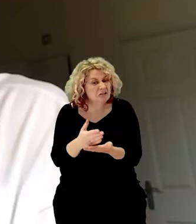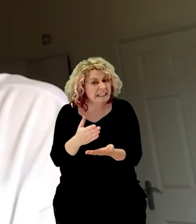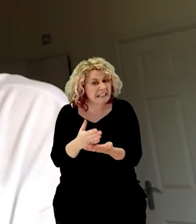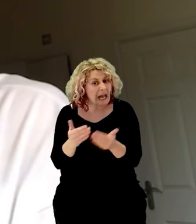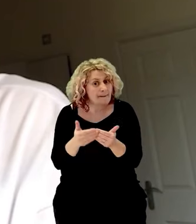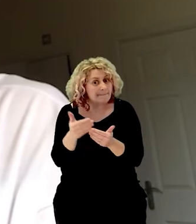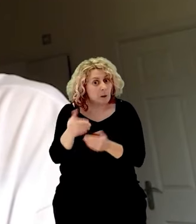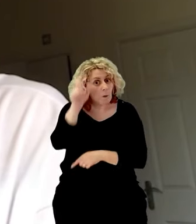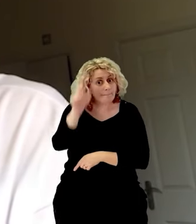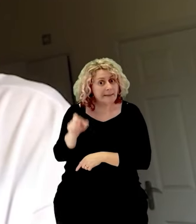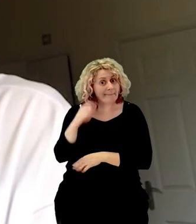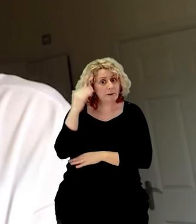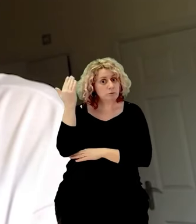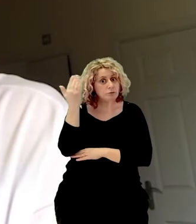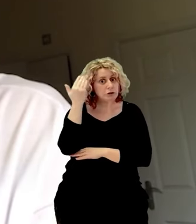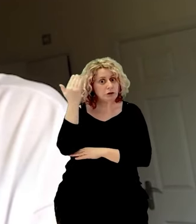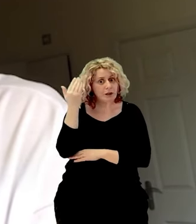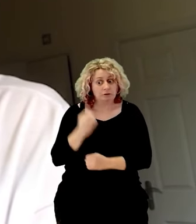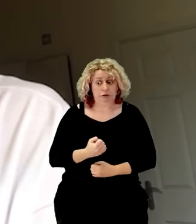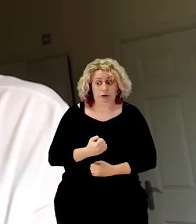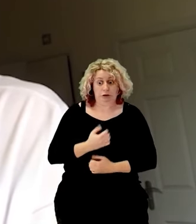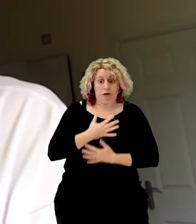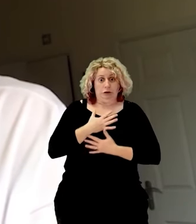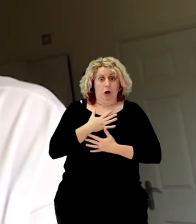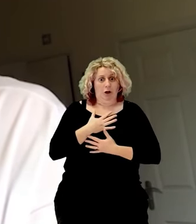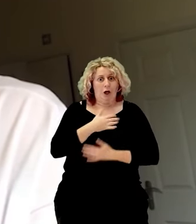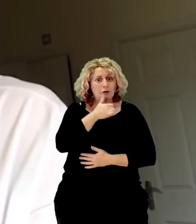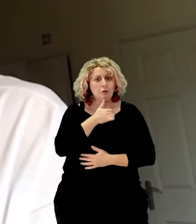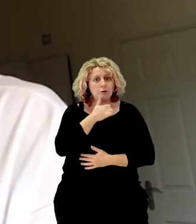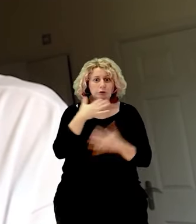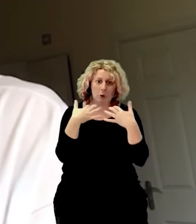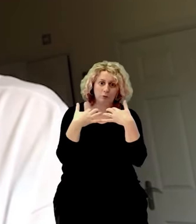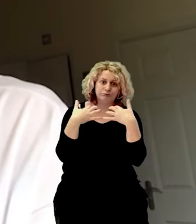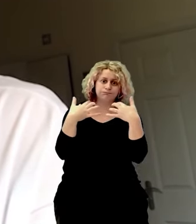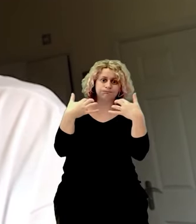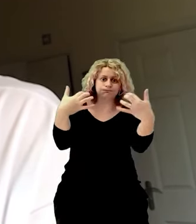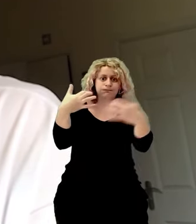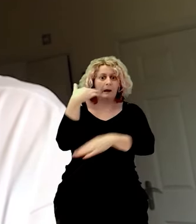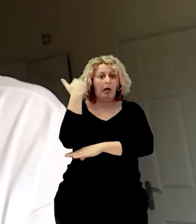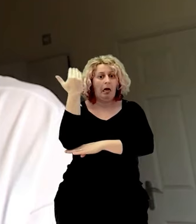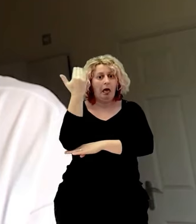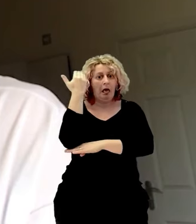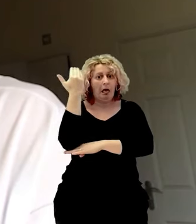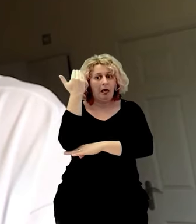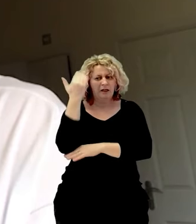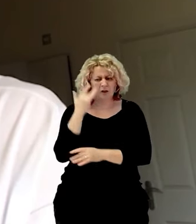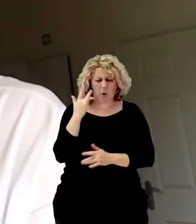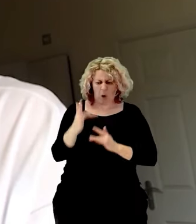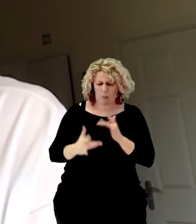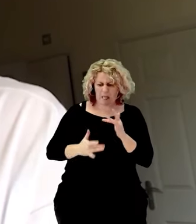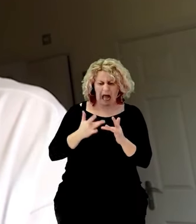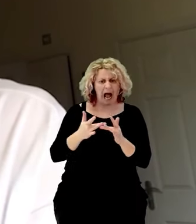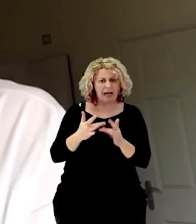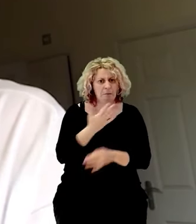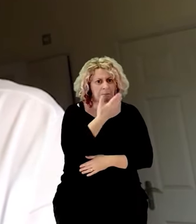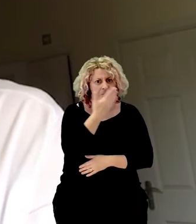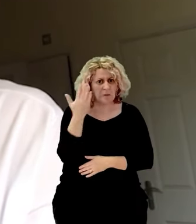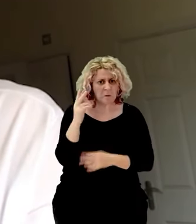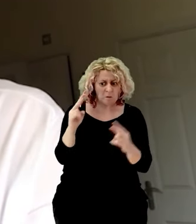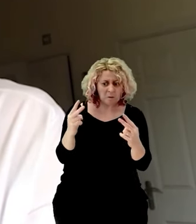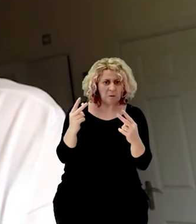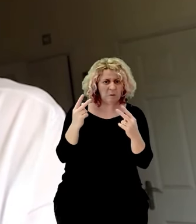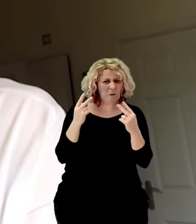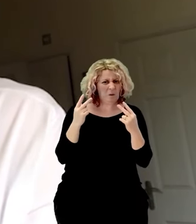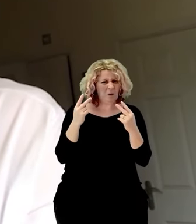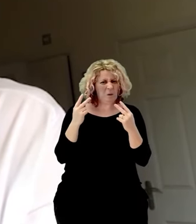most preachers, COVID has come as a huge shock. If you're used to speaking to people in a room, to have to do it online has been